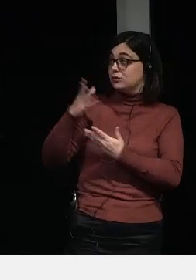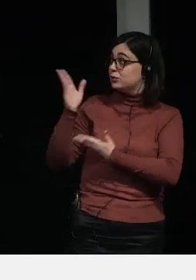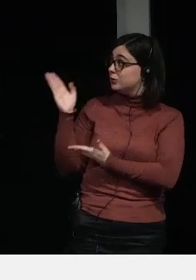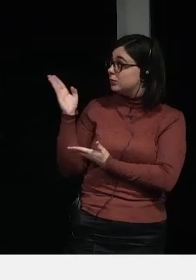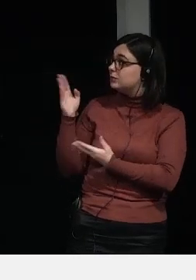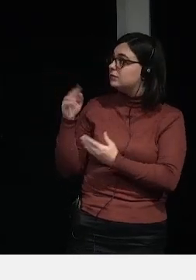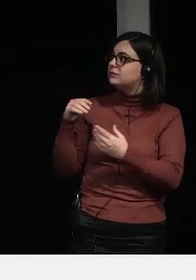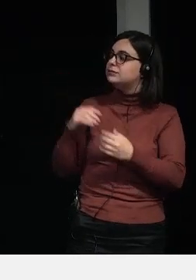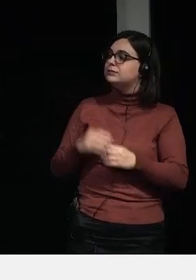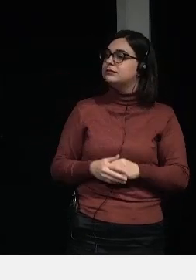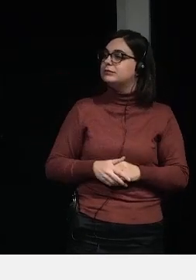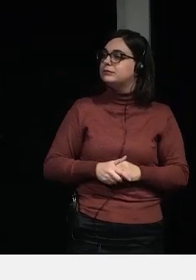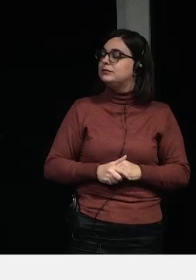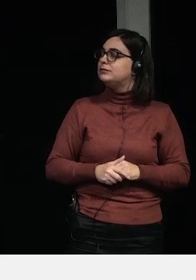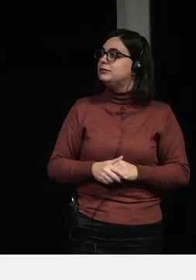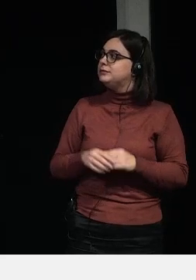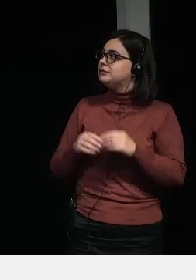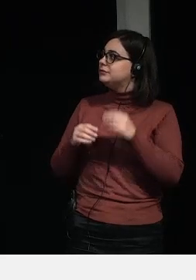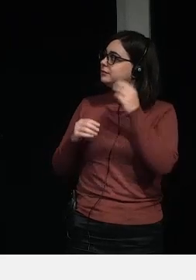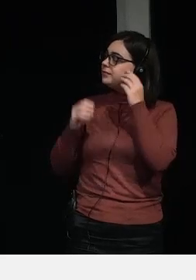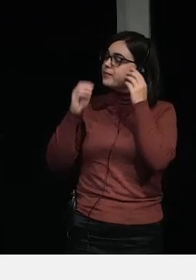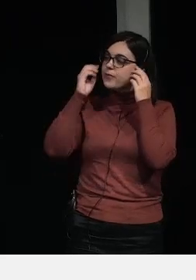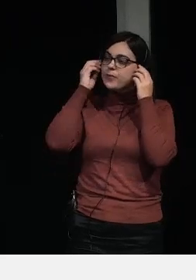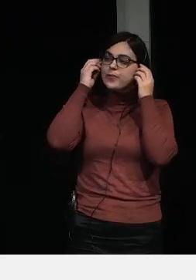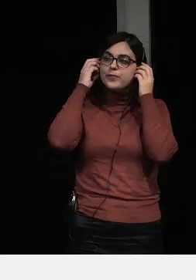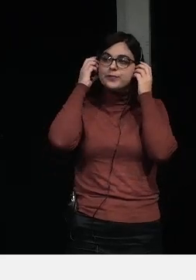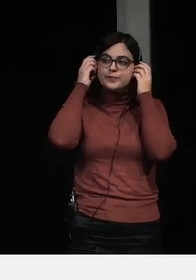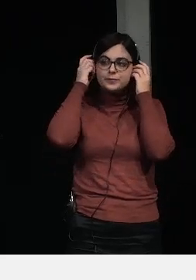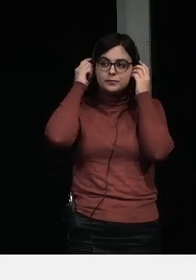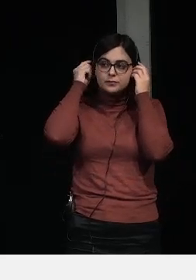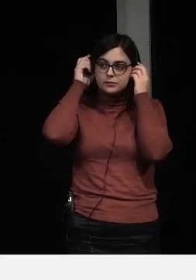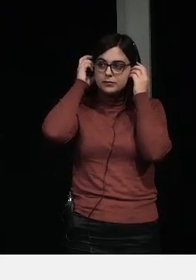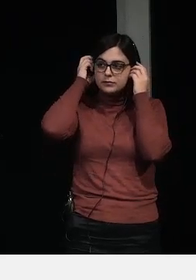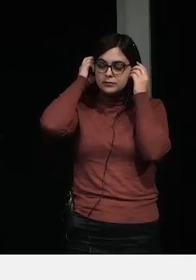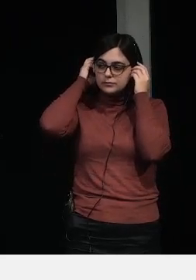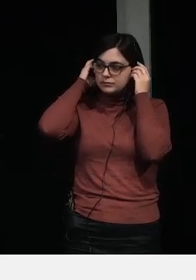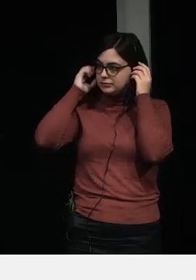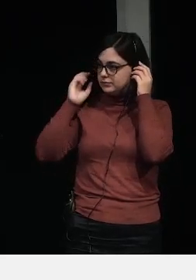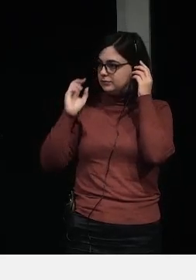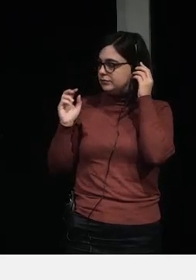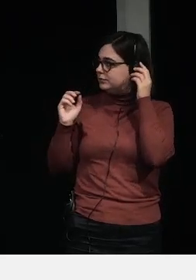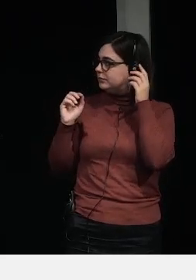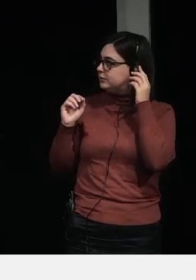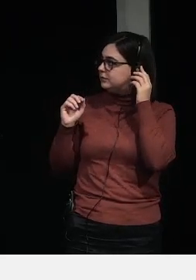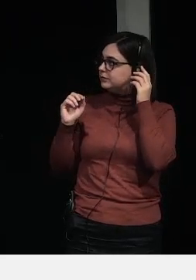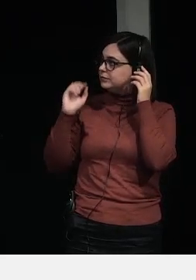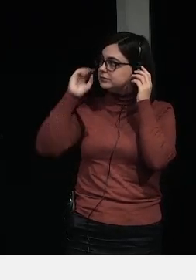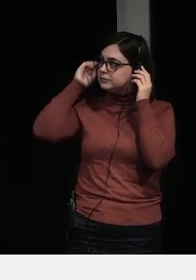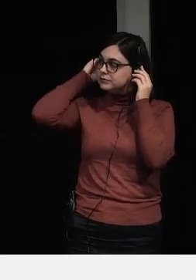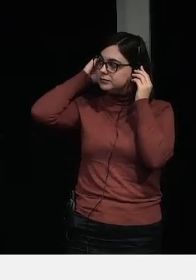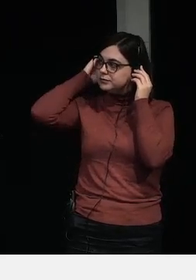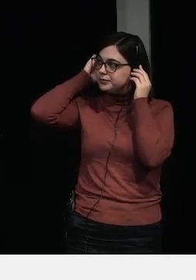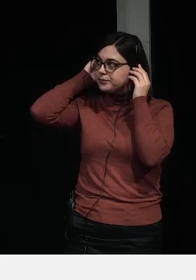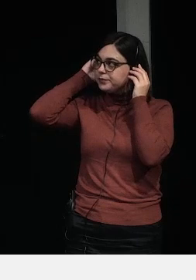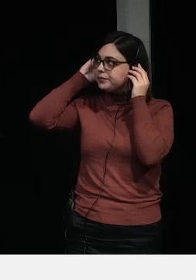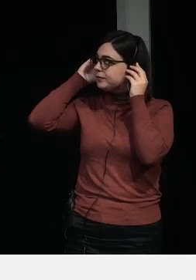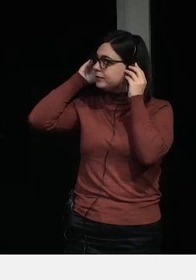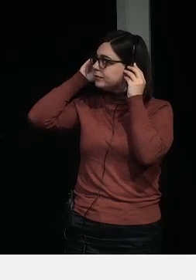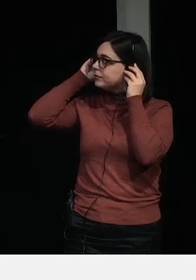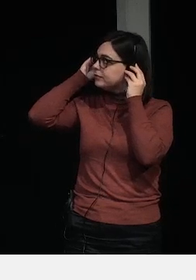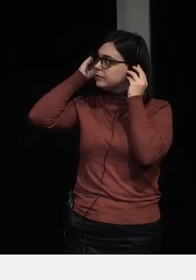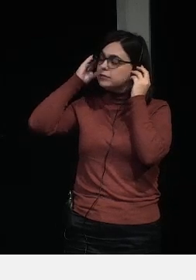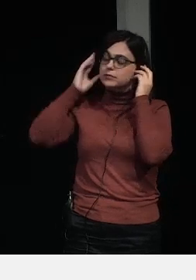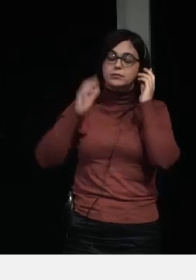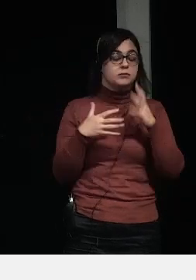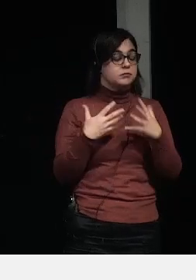buried the statues on the Acropolis after they have been vandalized by the Persians. What other act better tells the